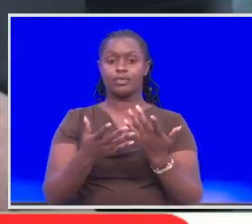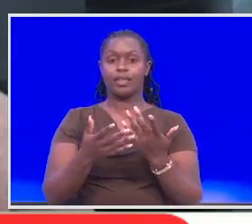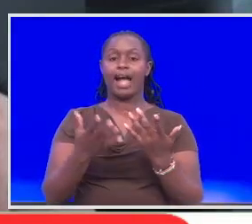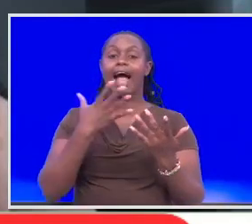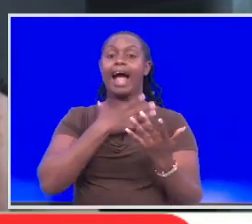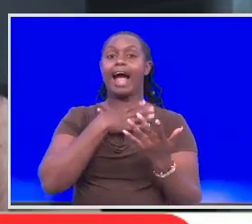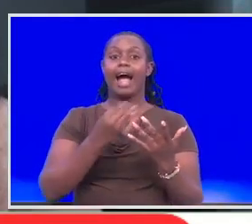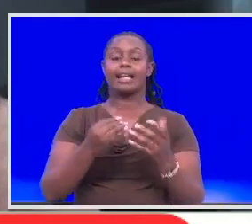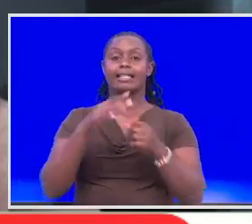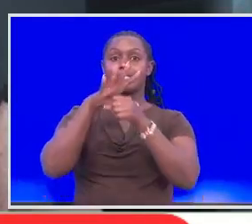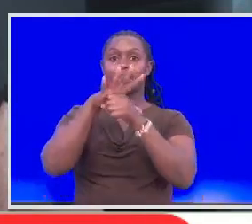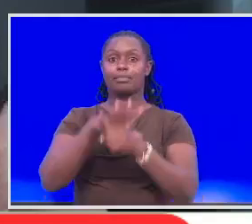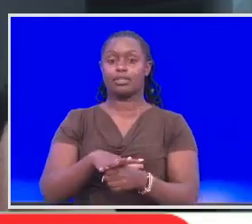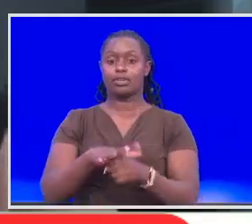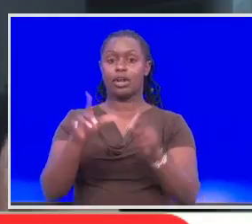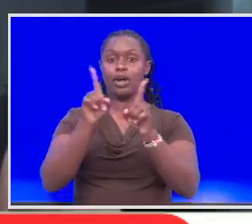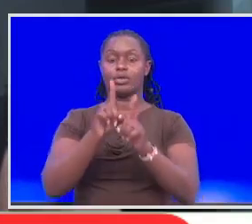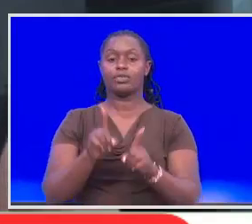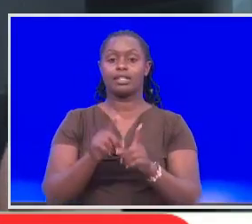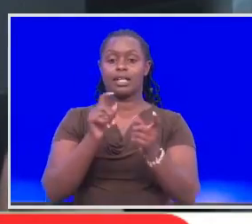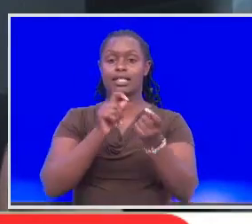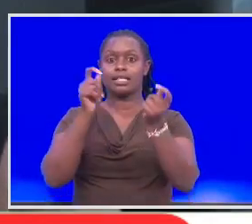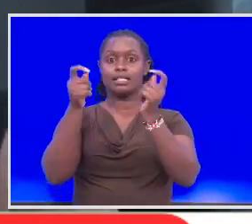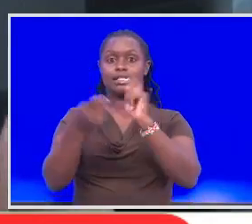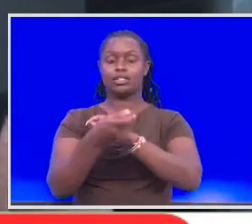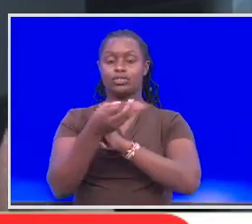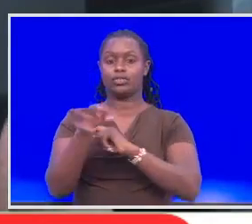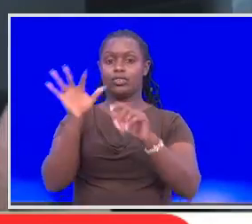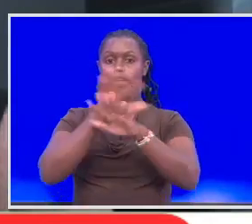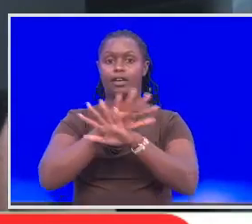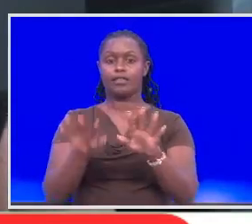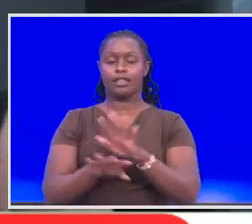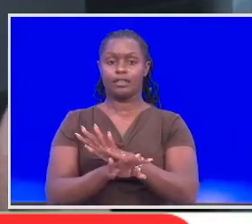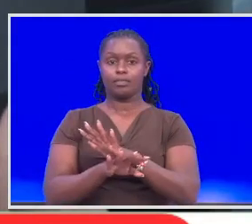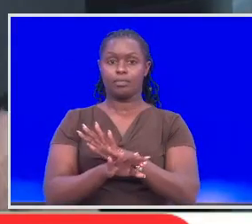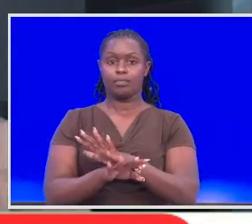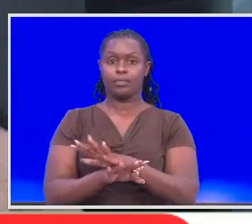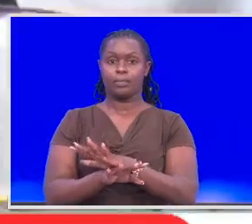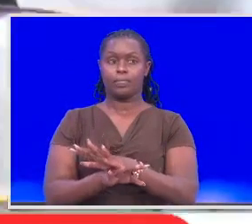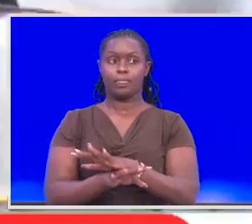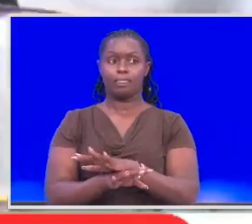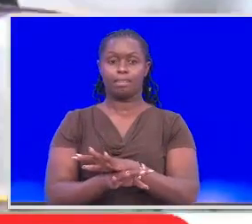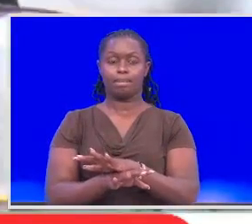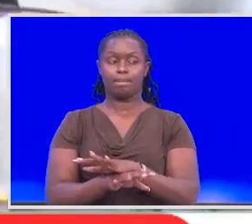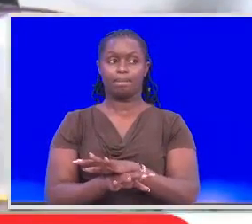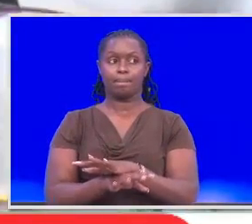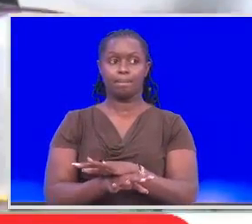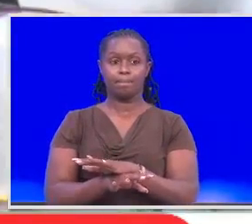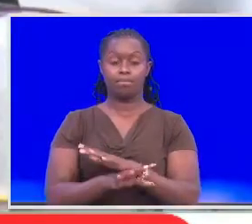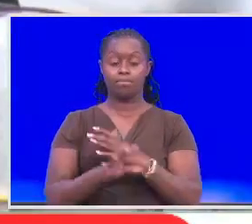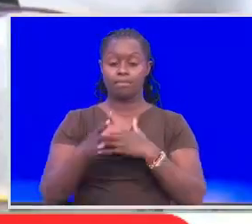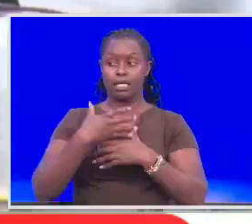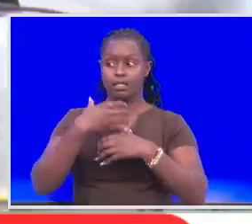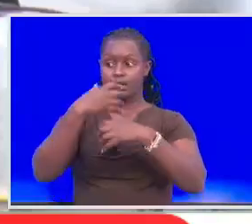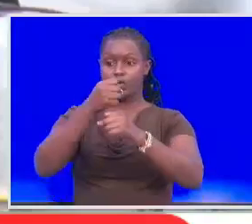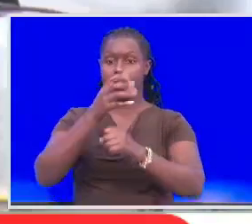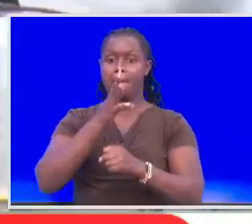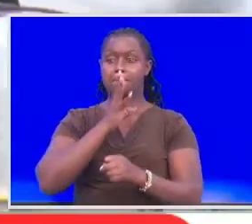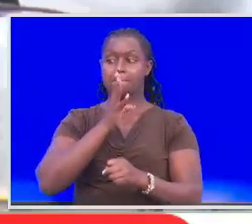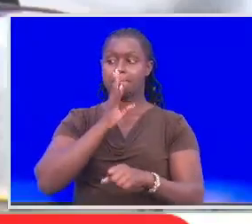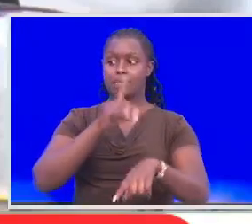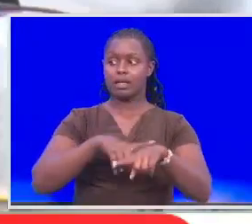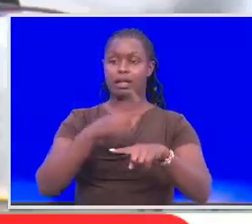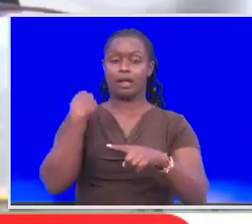discrimination, and that doesn't change overnight. So this needs to be a long-term effort. The stakeholders were speaking during the Rising